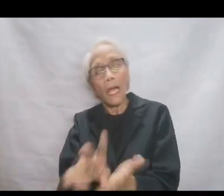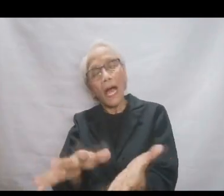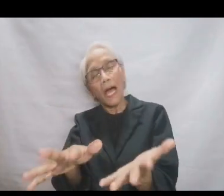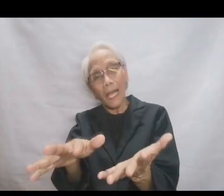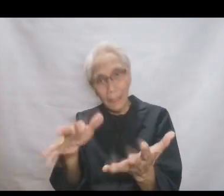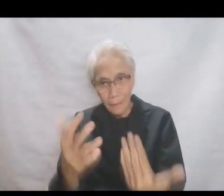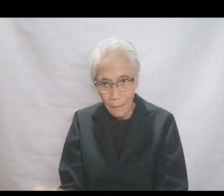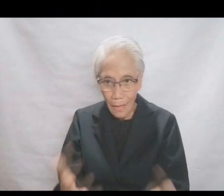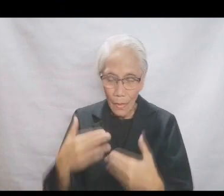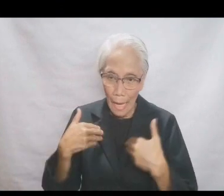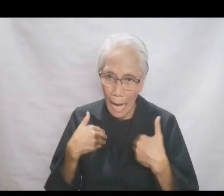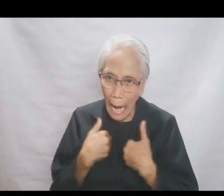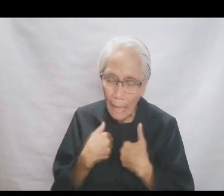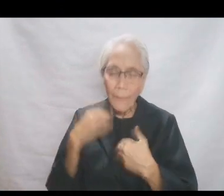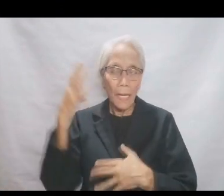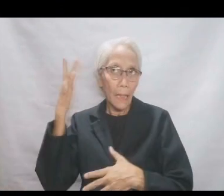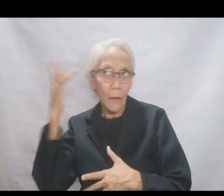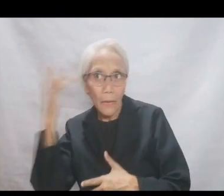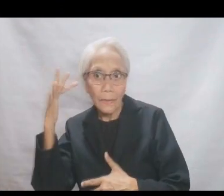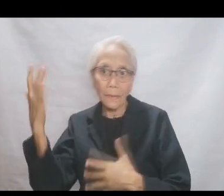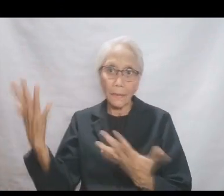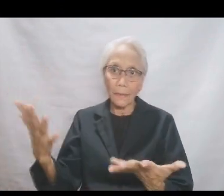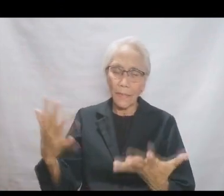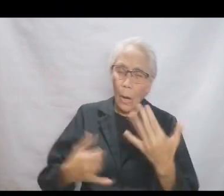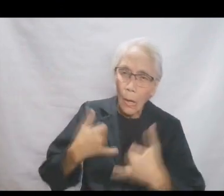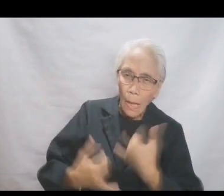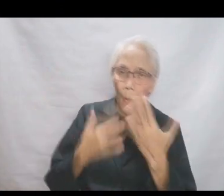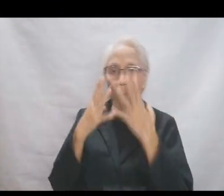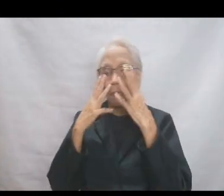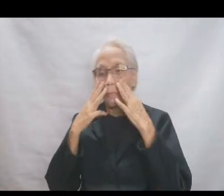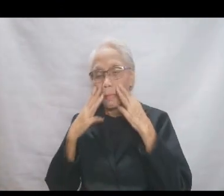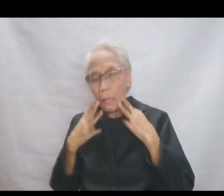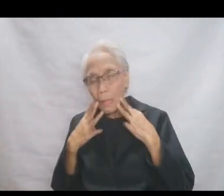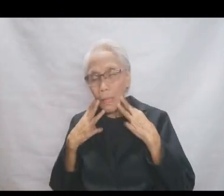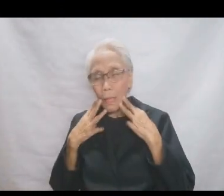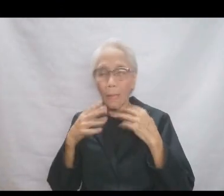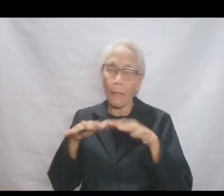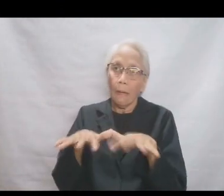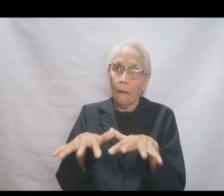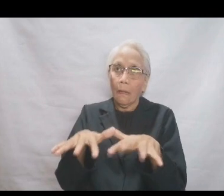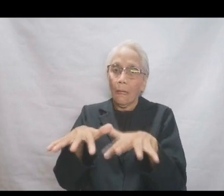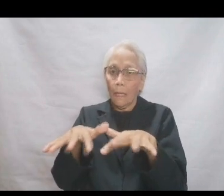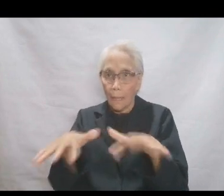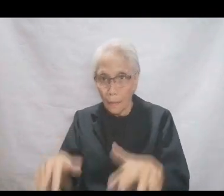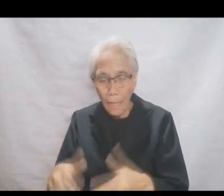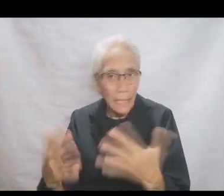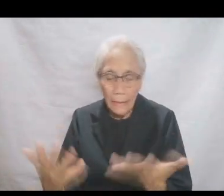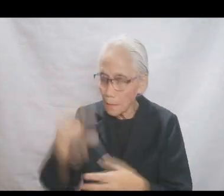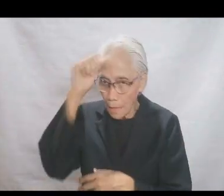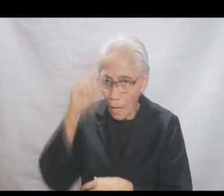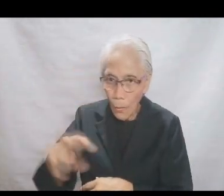these manifestations, maybe animal noises, joy and weeping and shaking. This is